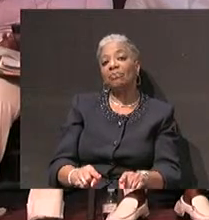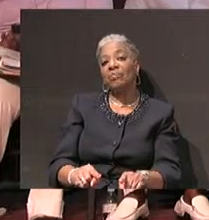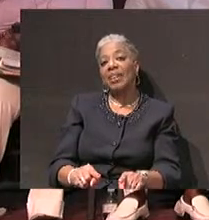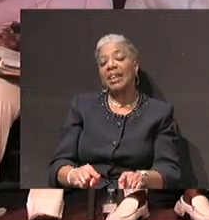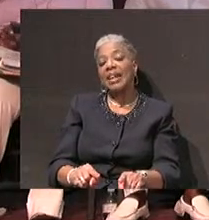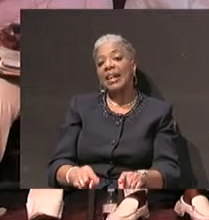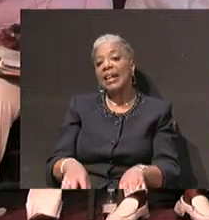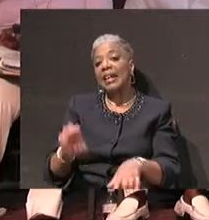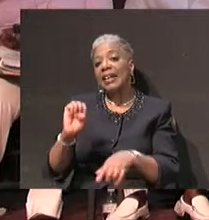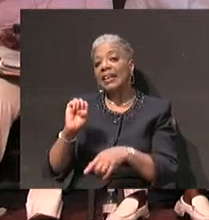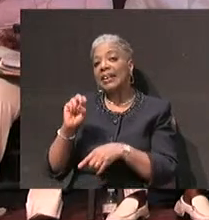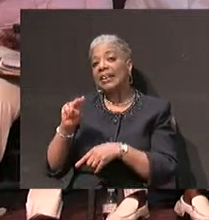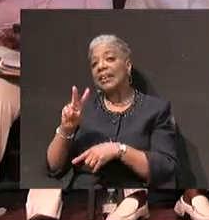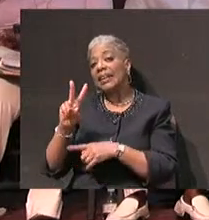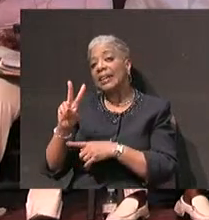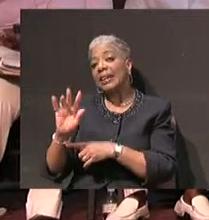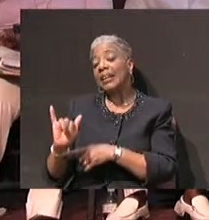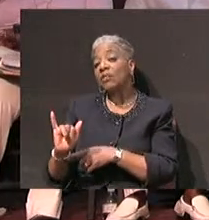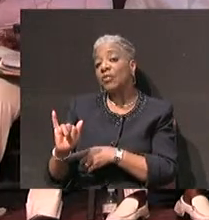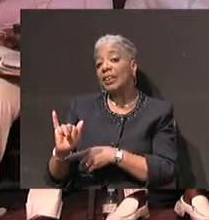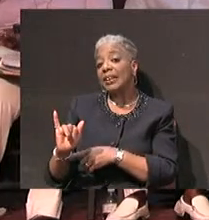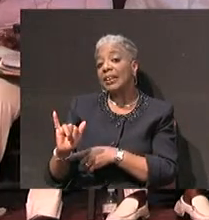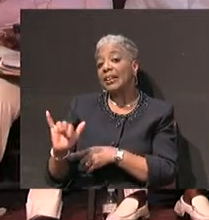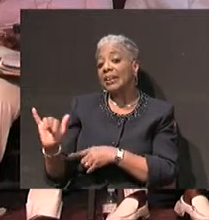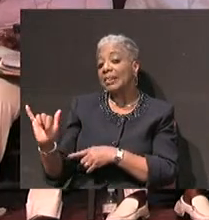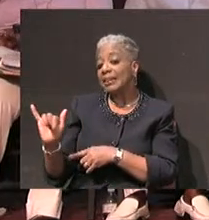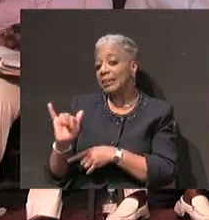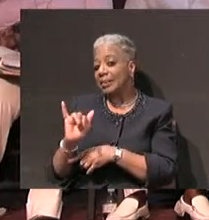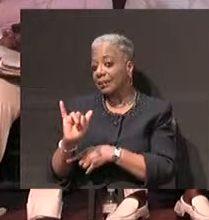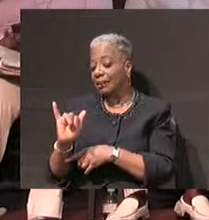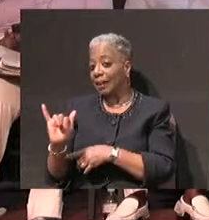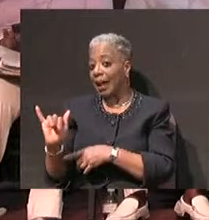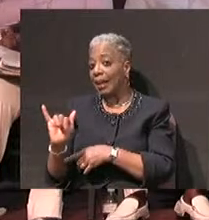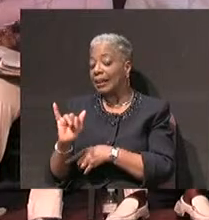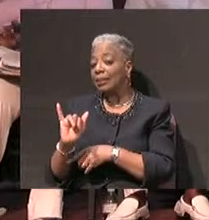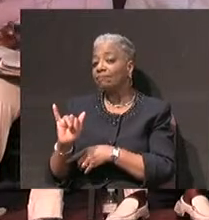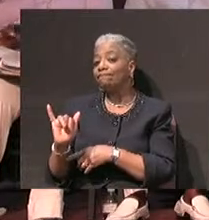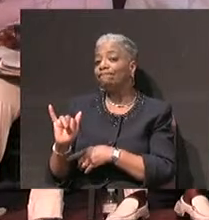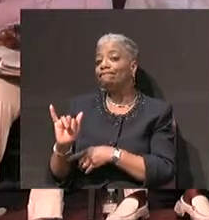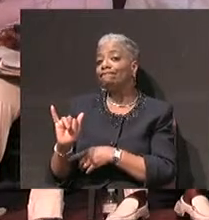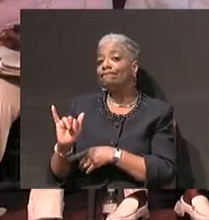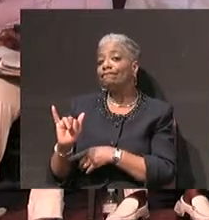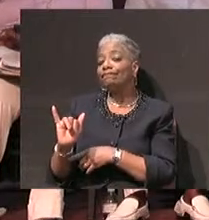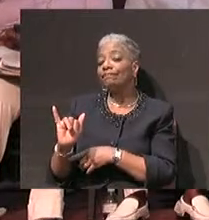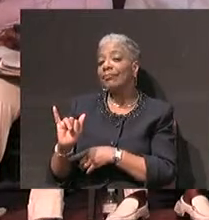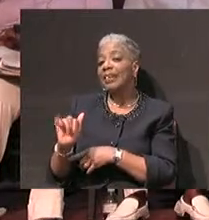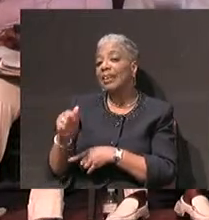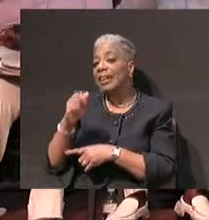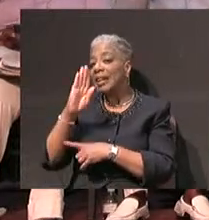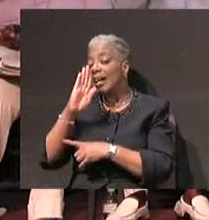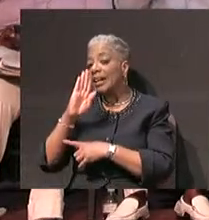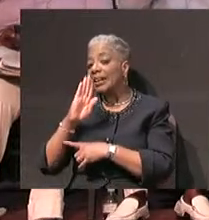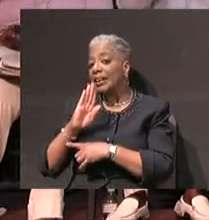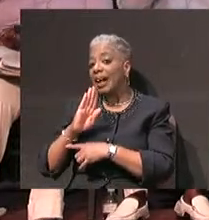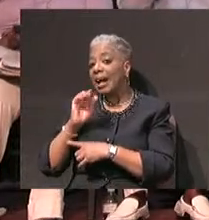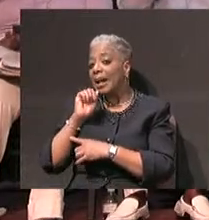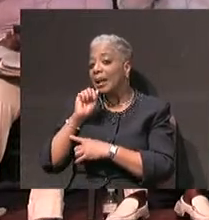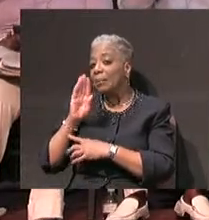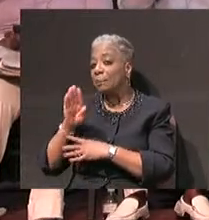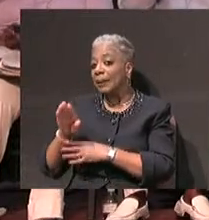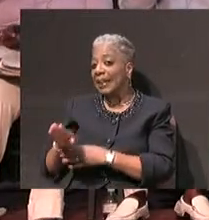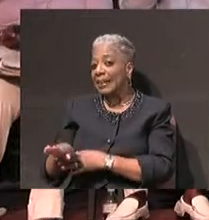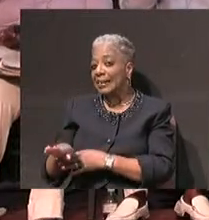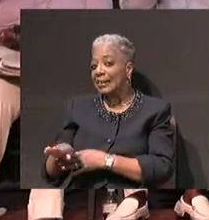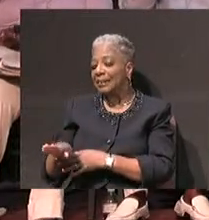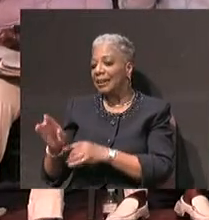Envy is when you are, you resent God's blessings in someone